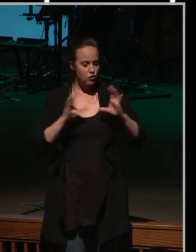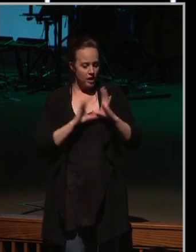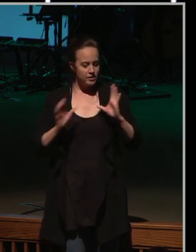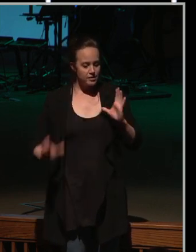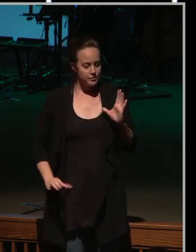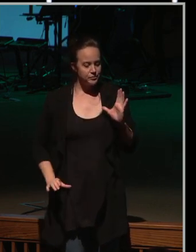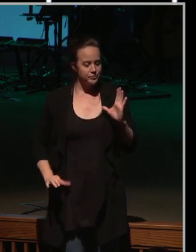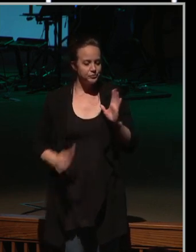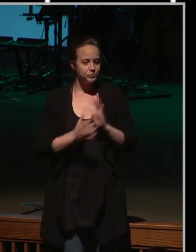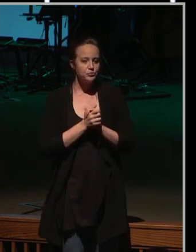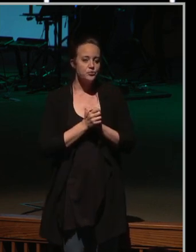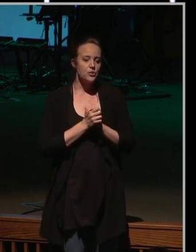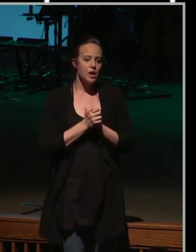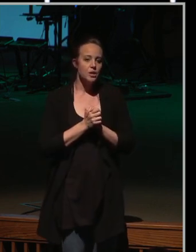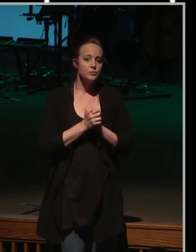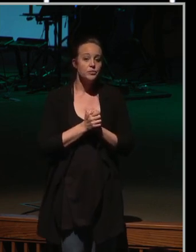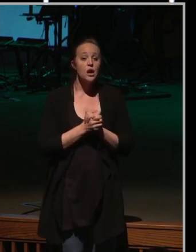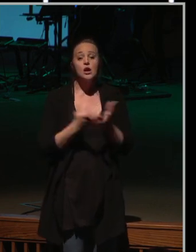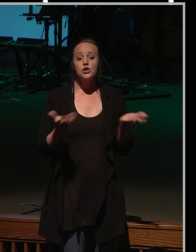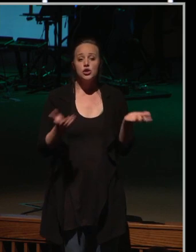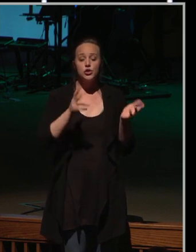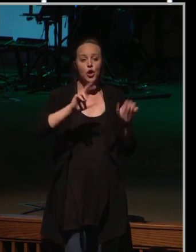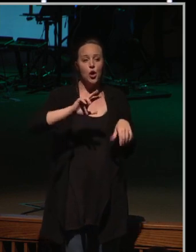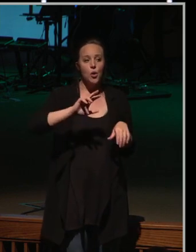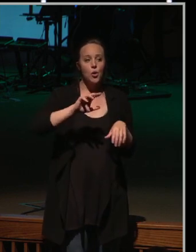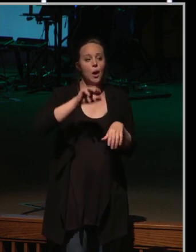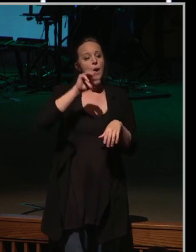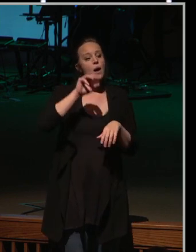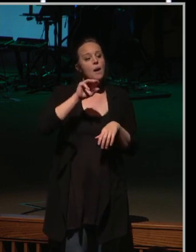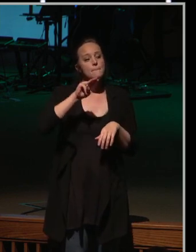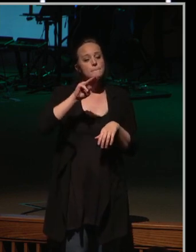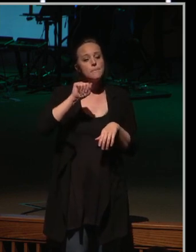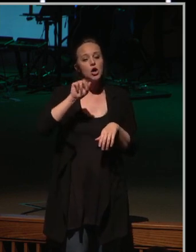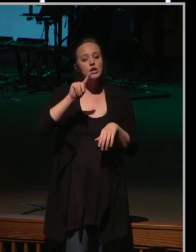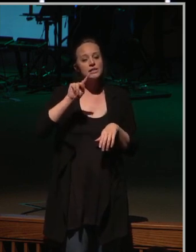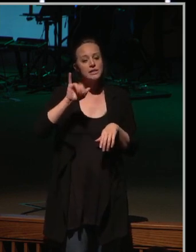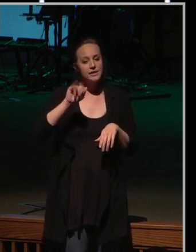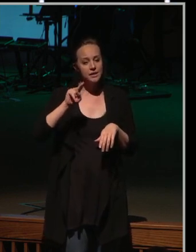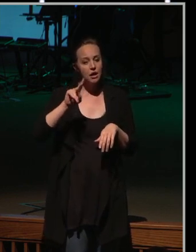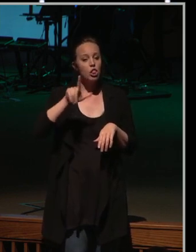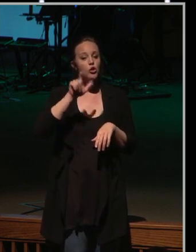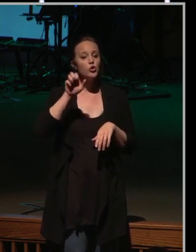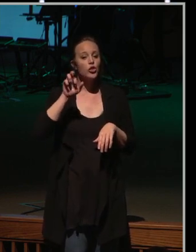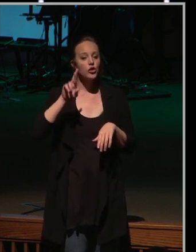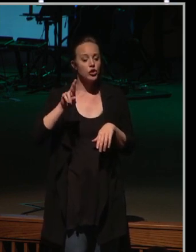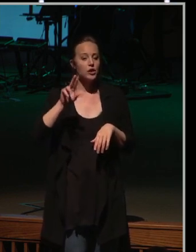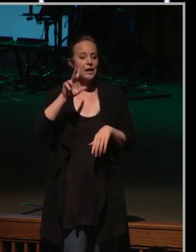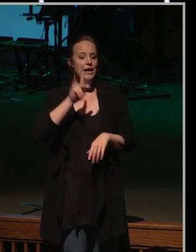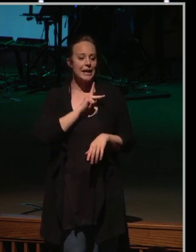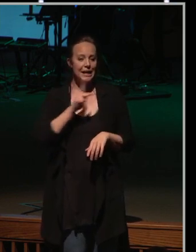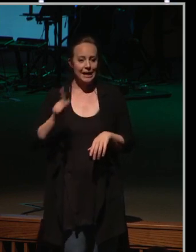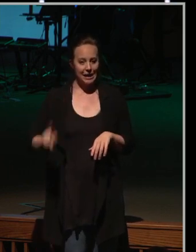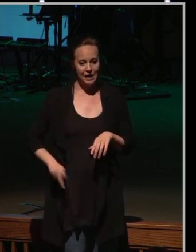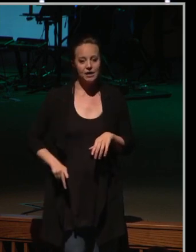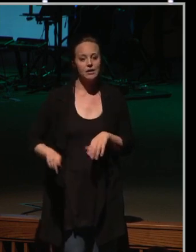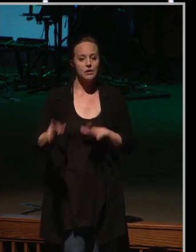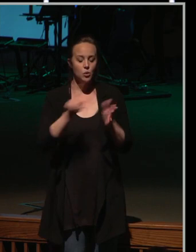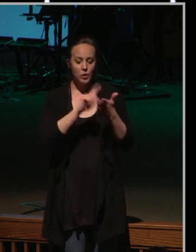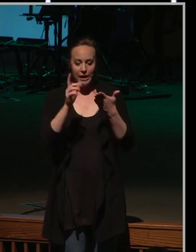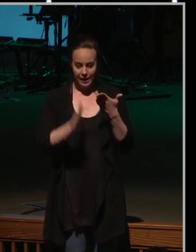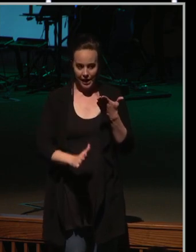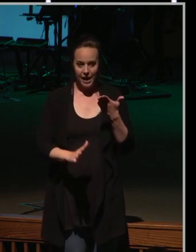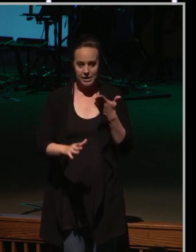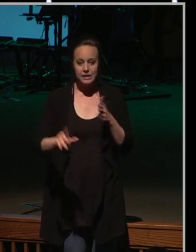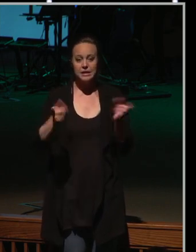You know, third weekend in January is Martin Luther King weekend, and I think it's a great chance for us as followers of Christ to